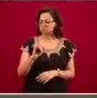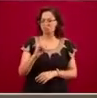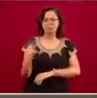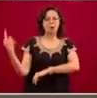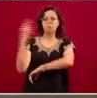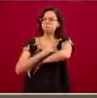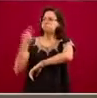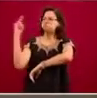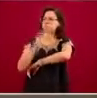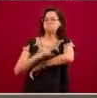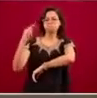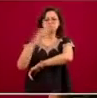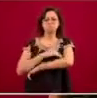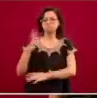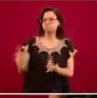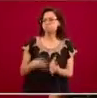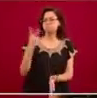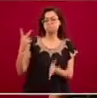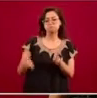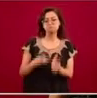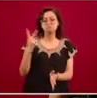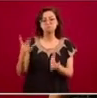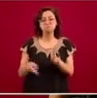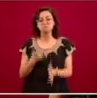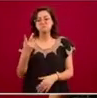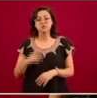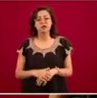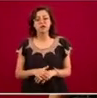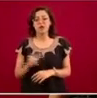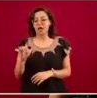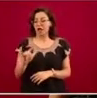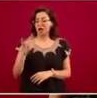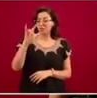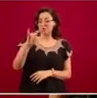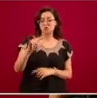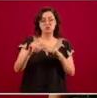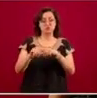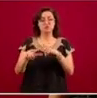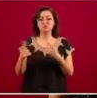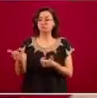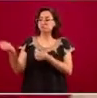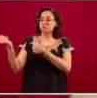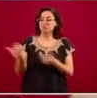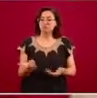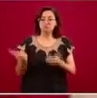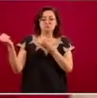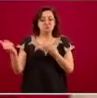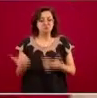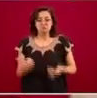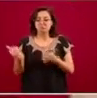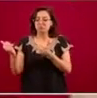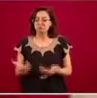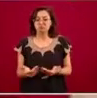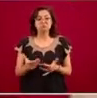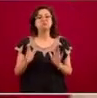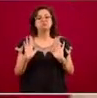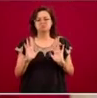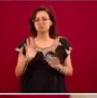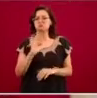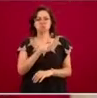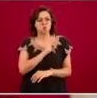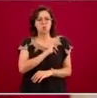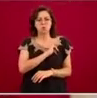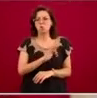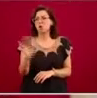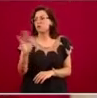Yes, all of the flights that are necessary. We will continue to purchase all of the supplies that are necessary to deal with this crisis.